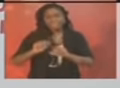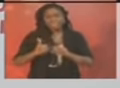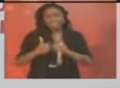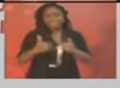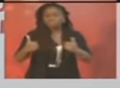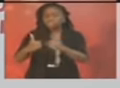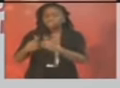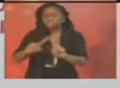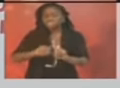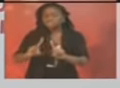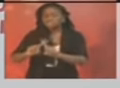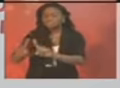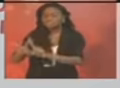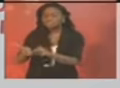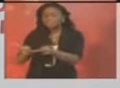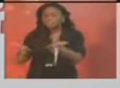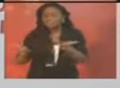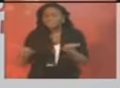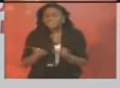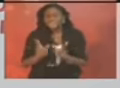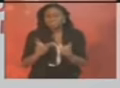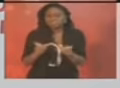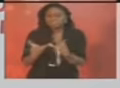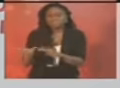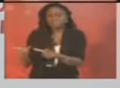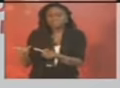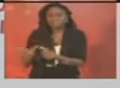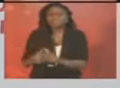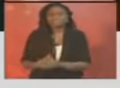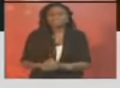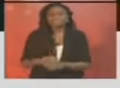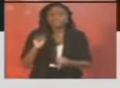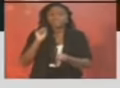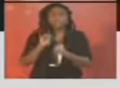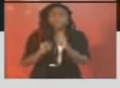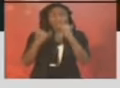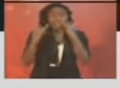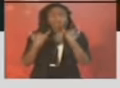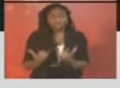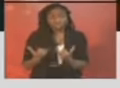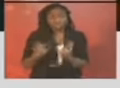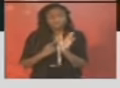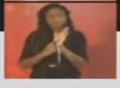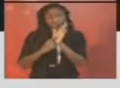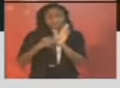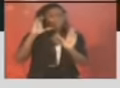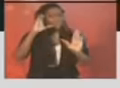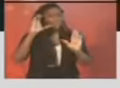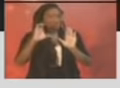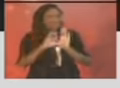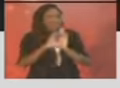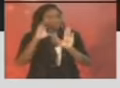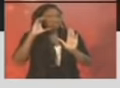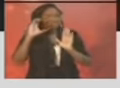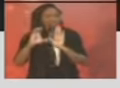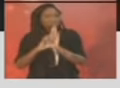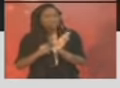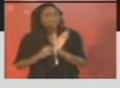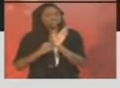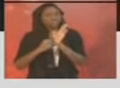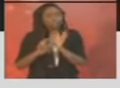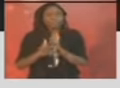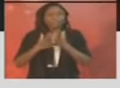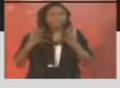slide, we begin with an epidemiological update followed by some endemic channels. So the epidemiological update